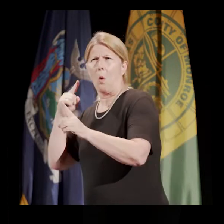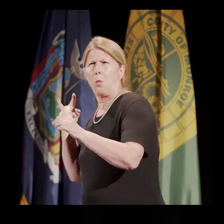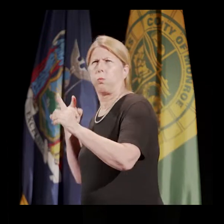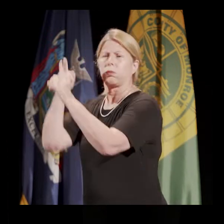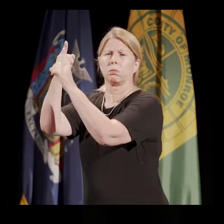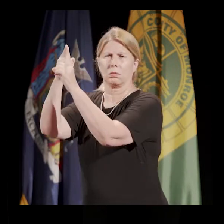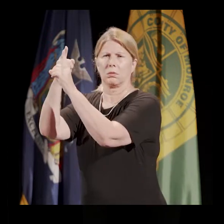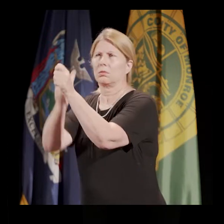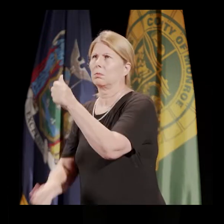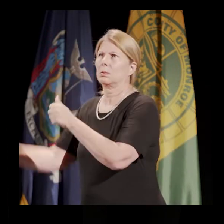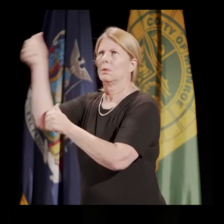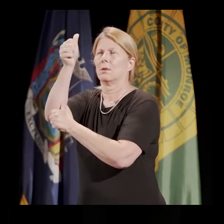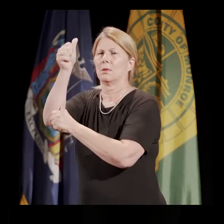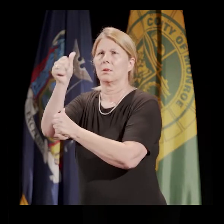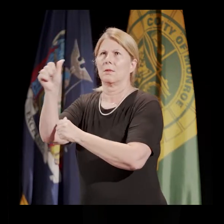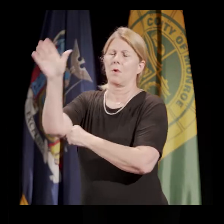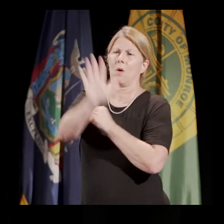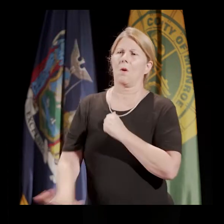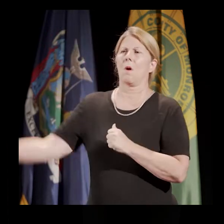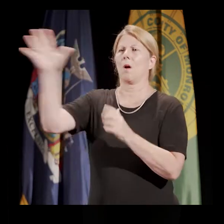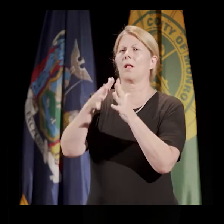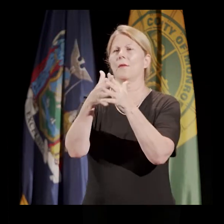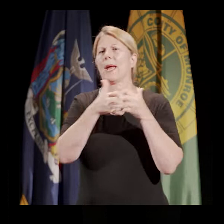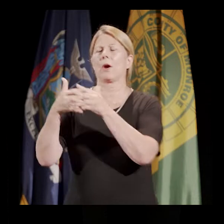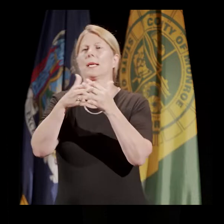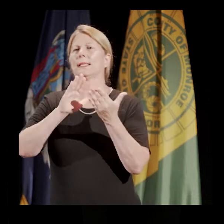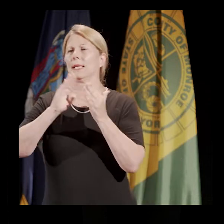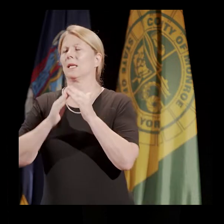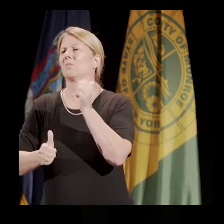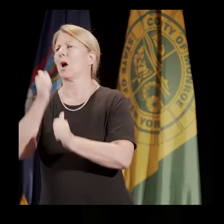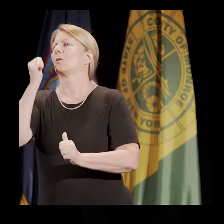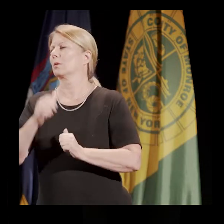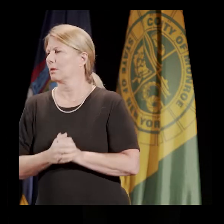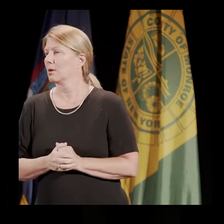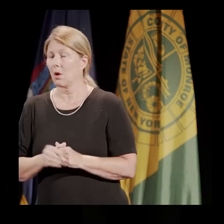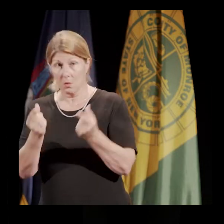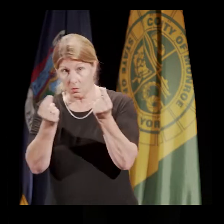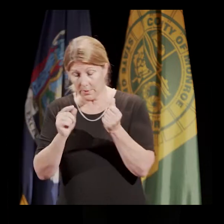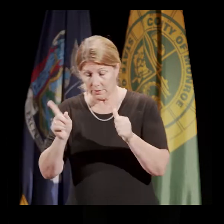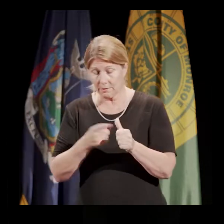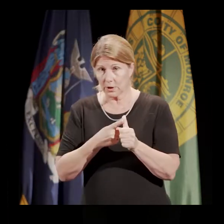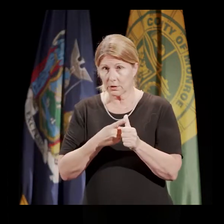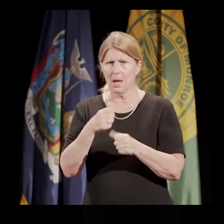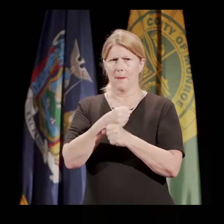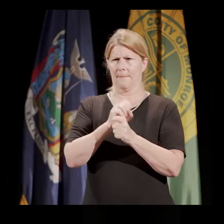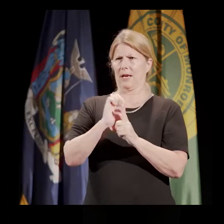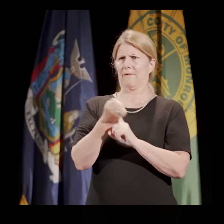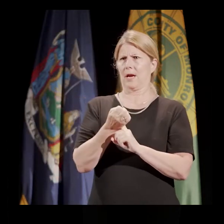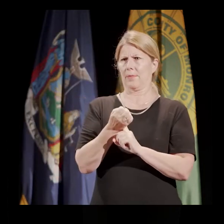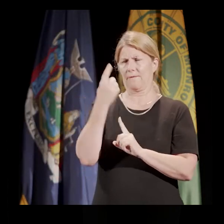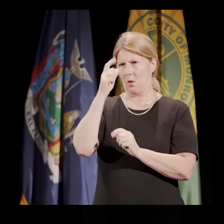echelons of American cities. Great American cities, first and foremost, create an environment where every